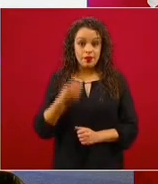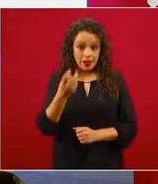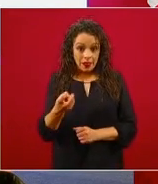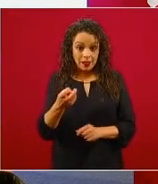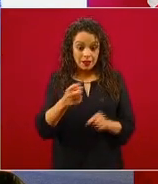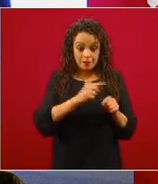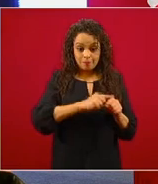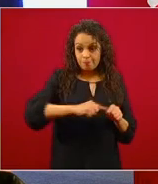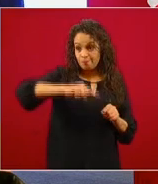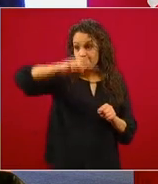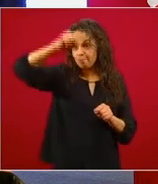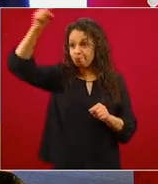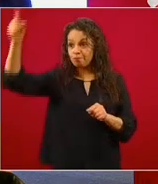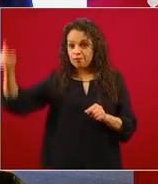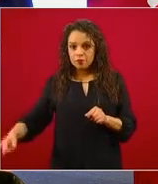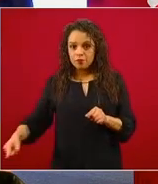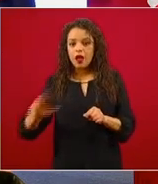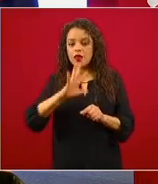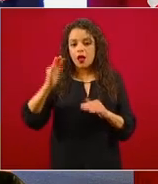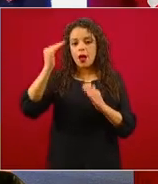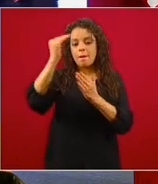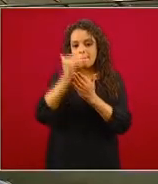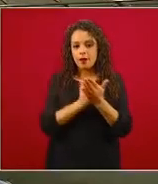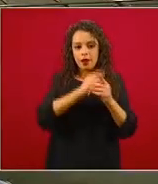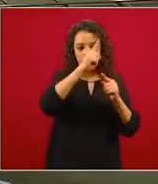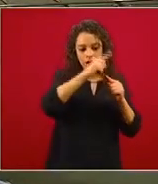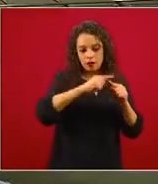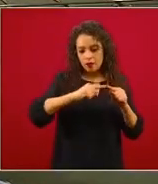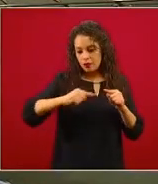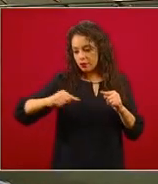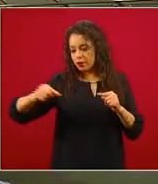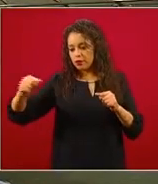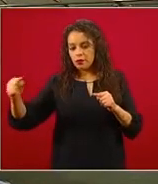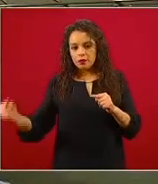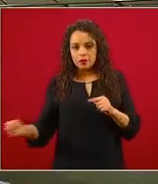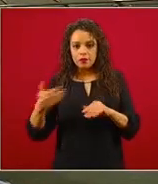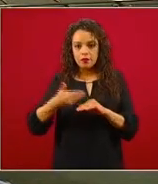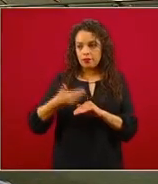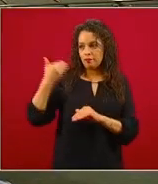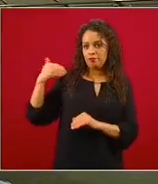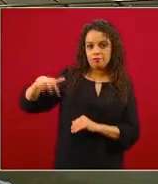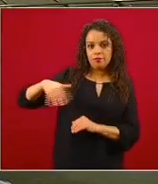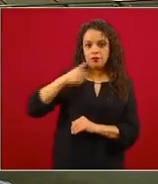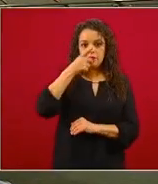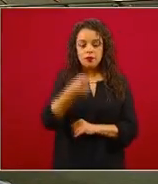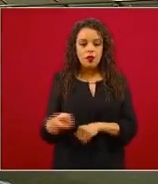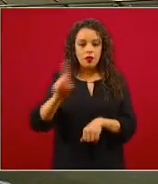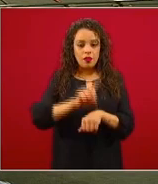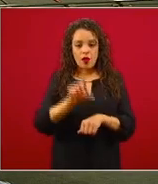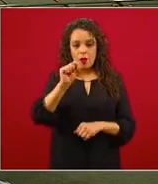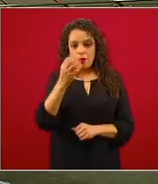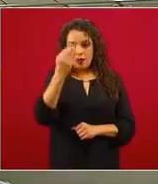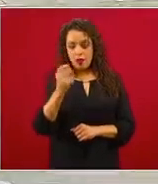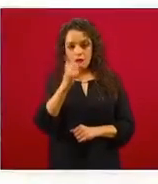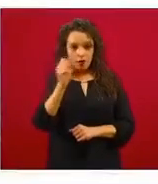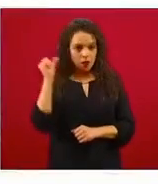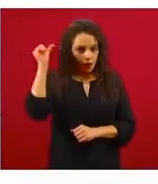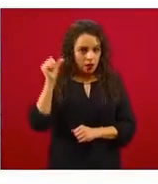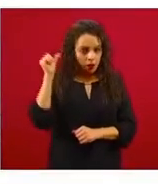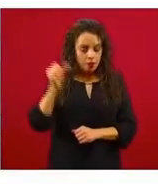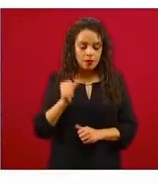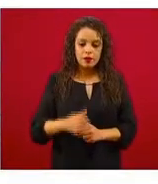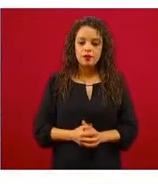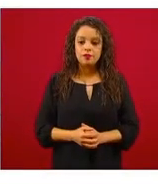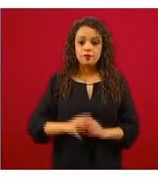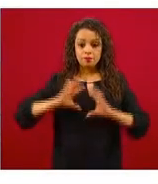that we will peak at May the 8th, and that's even better because then that means the curve is even more flattened.